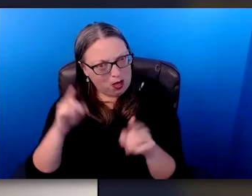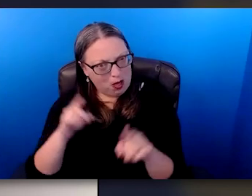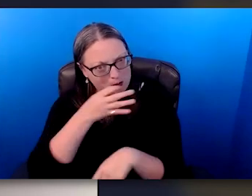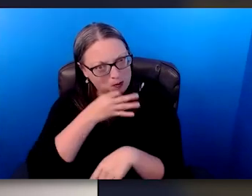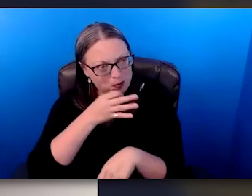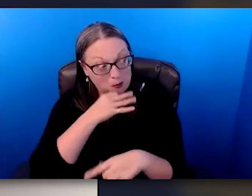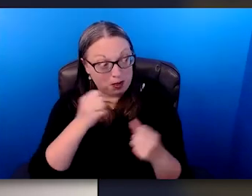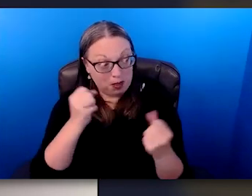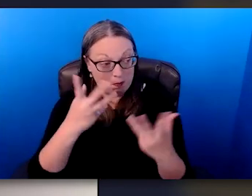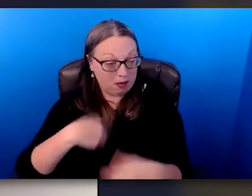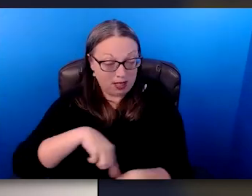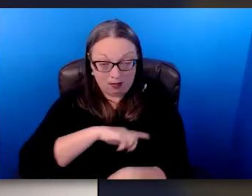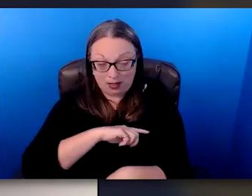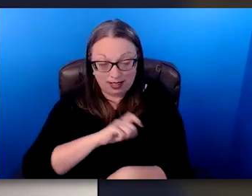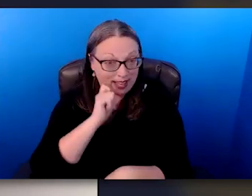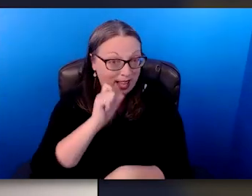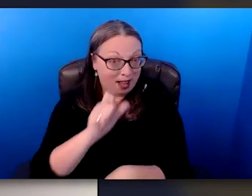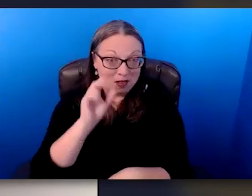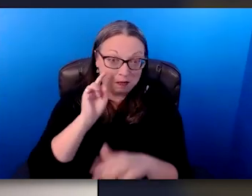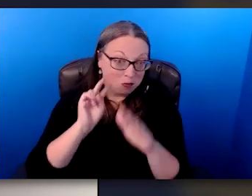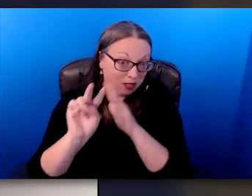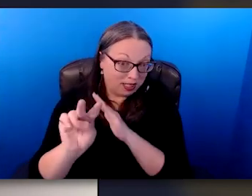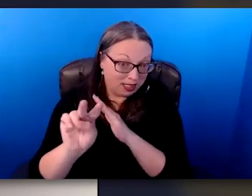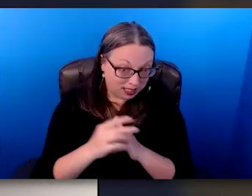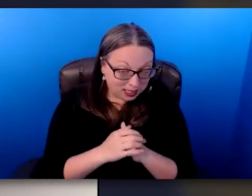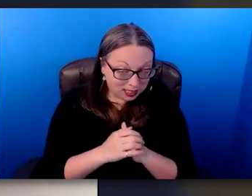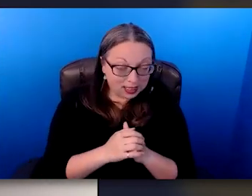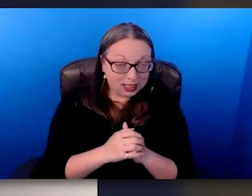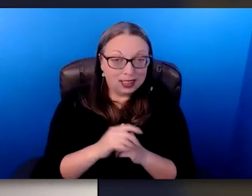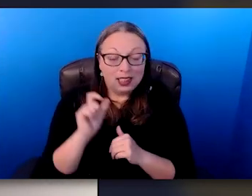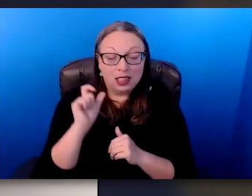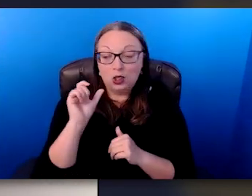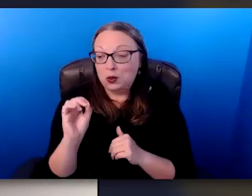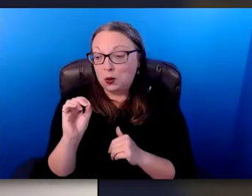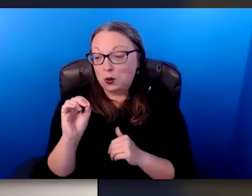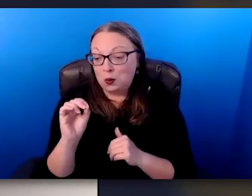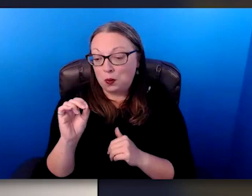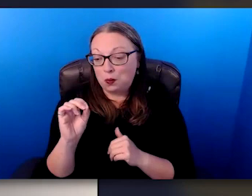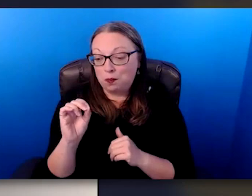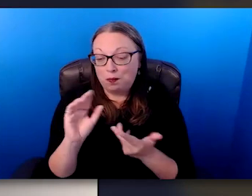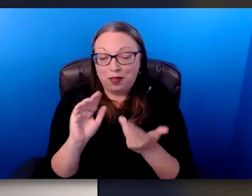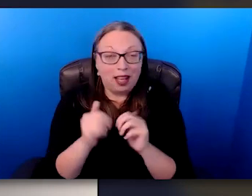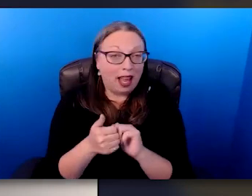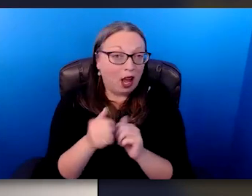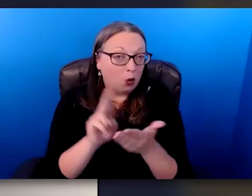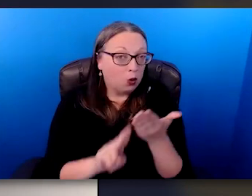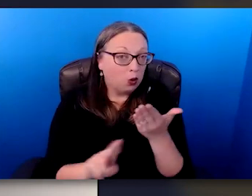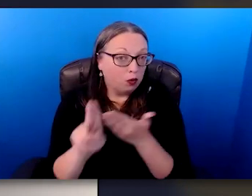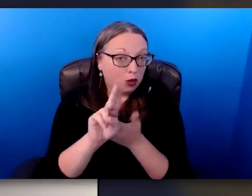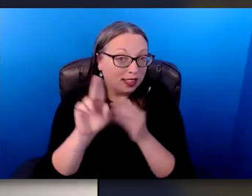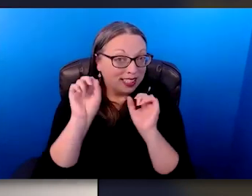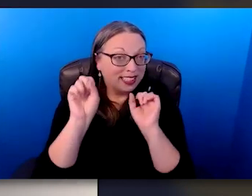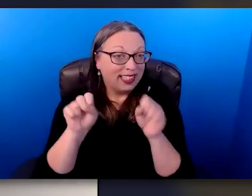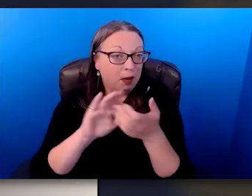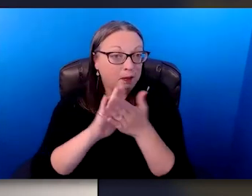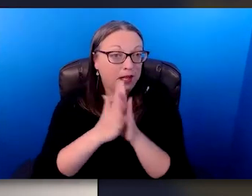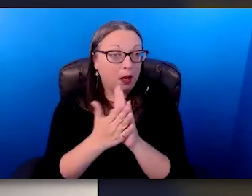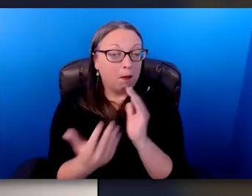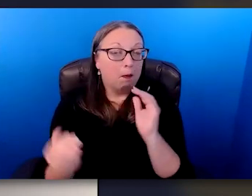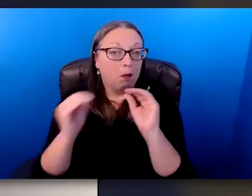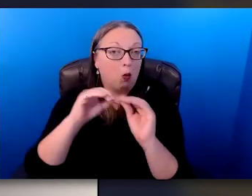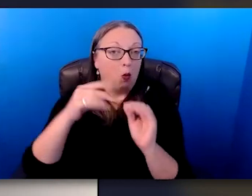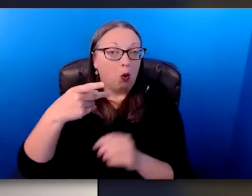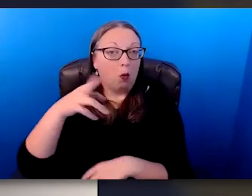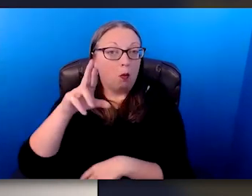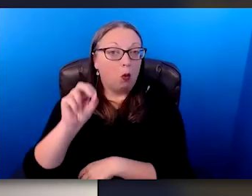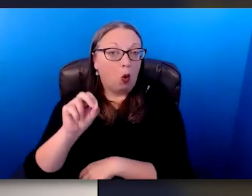any better than we saw this coming. And so I'm wondering if there's any thinking about how universities can be more proactive, because it really